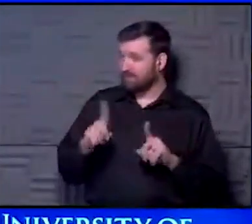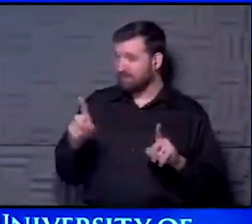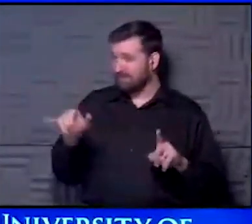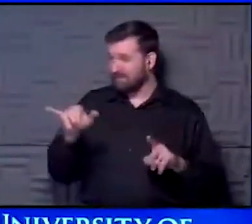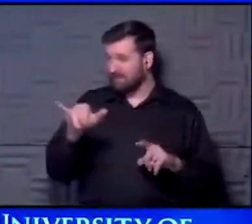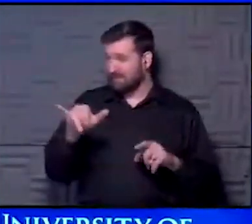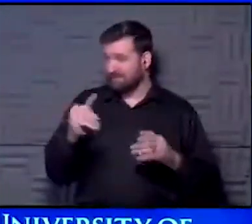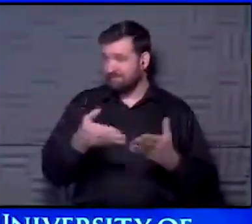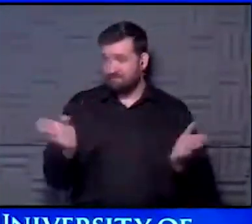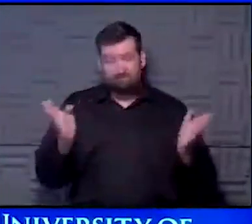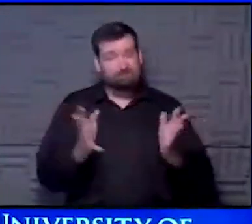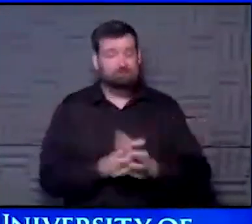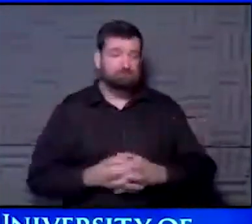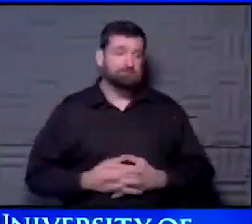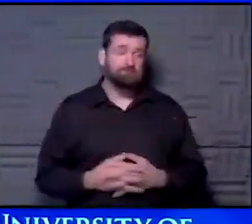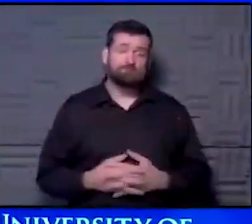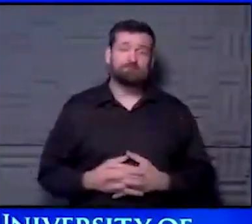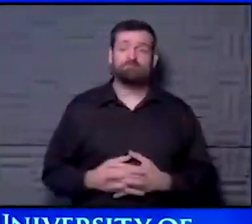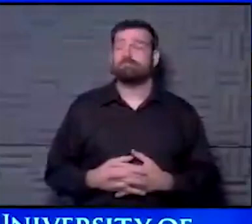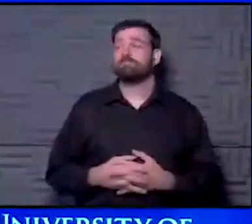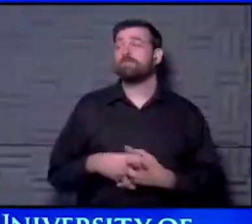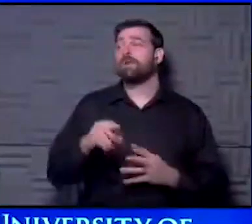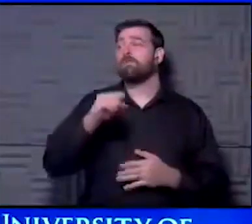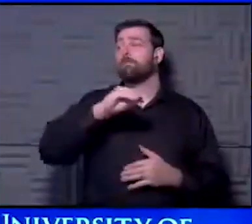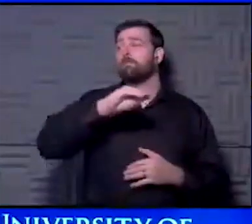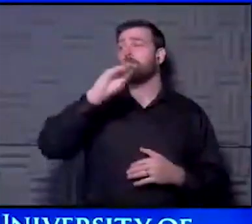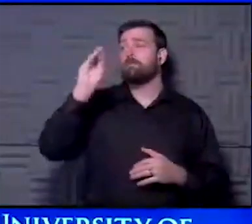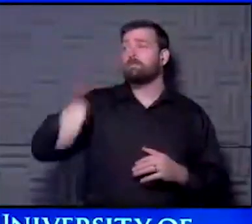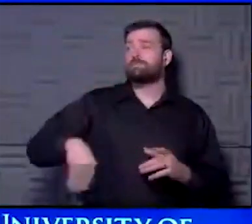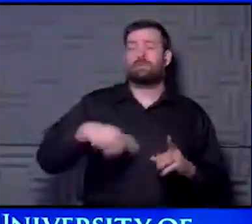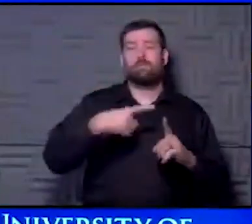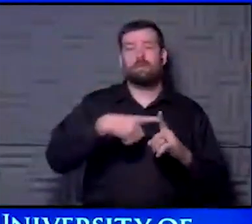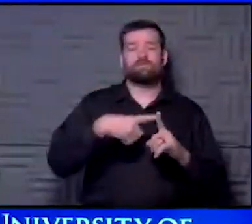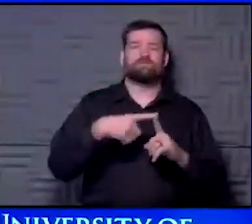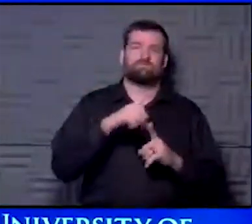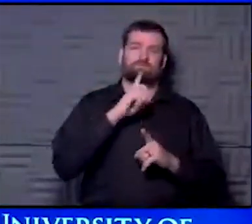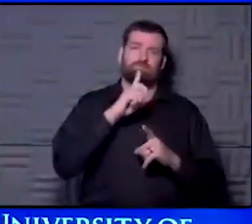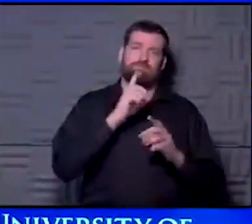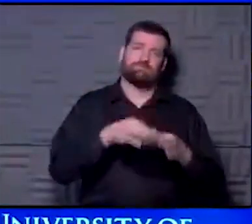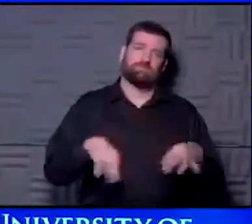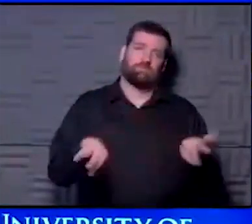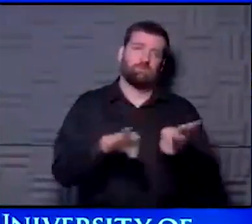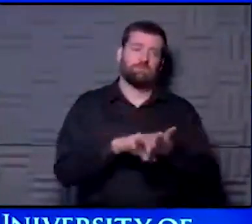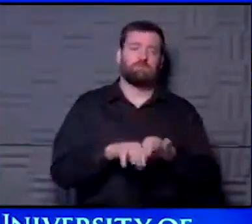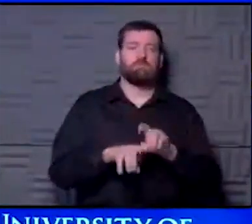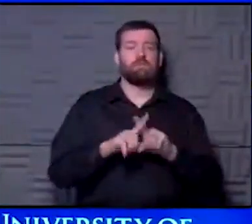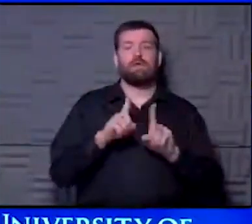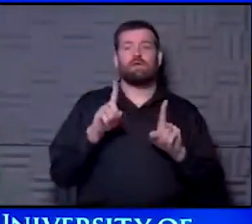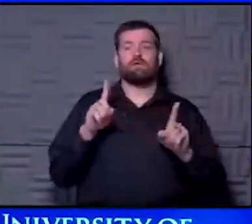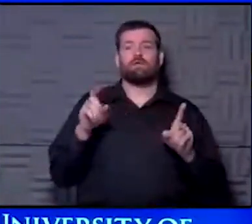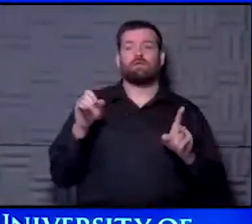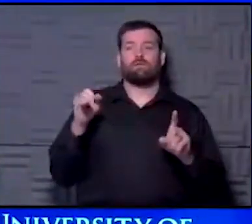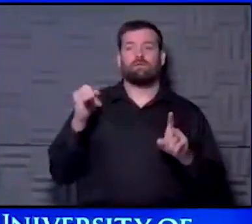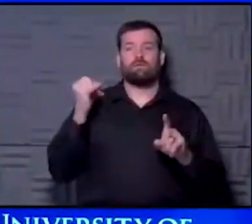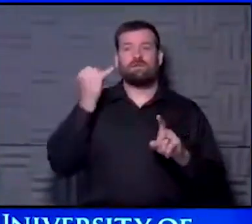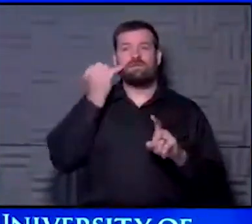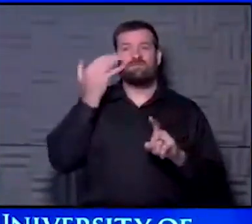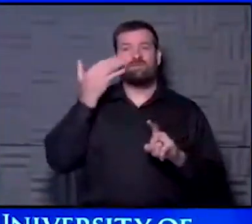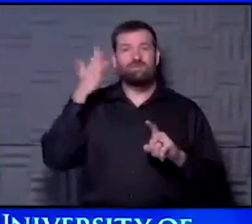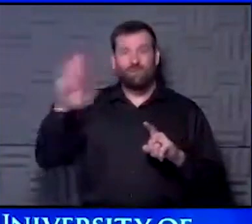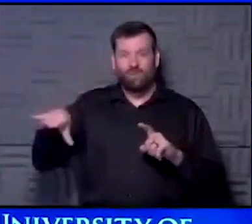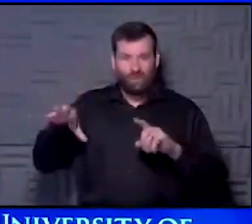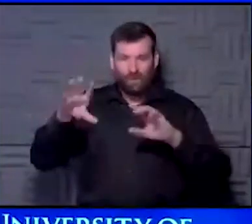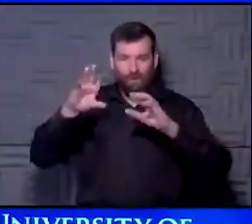public. So percent positivity is really important. But if you don't know what's in the denominator and